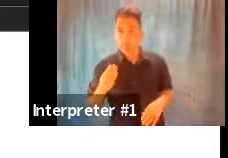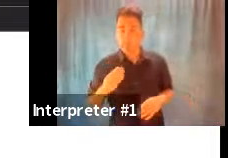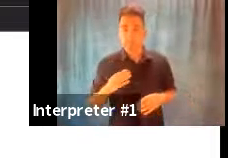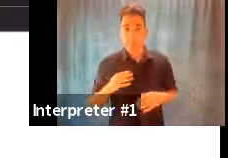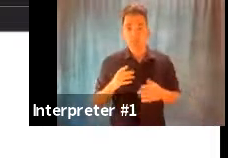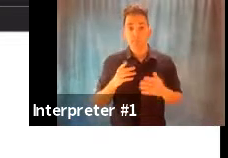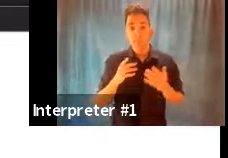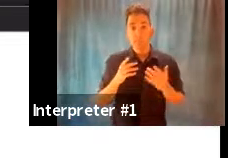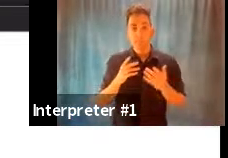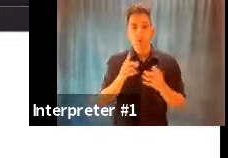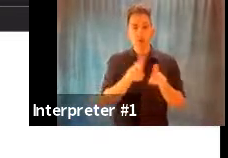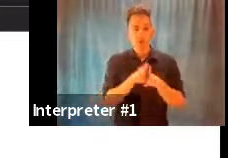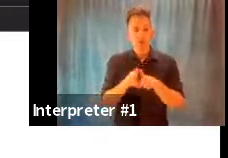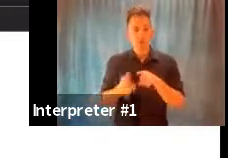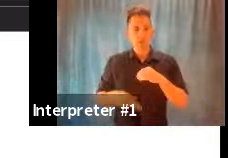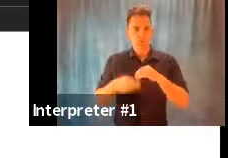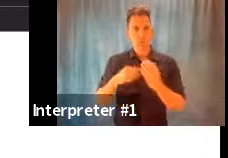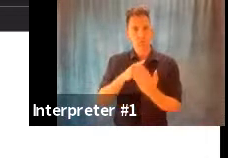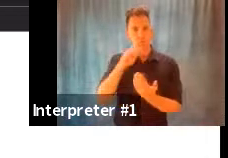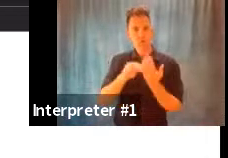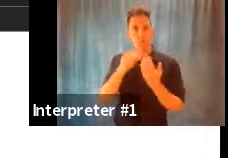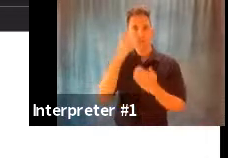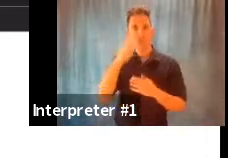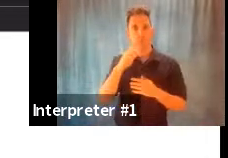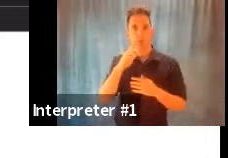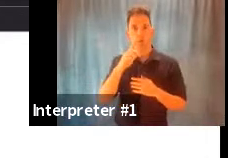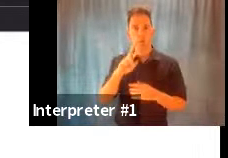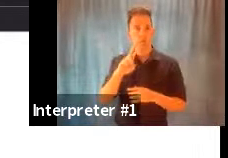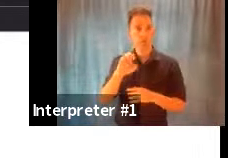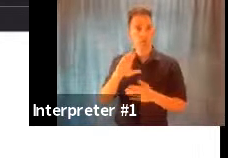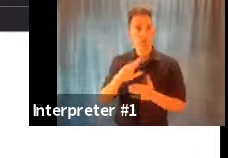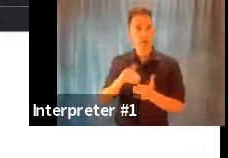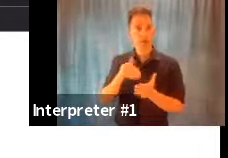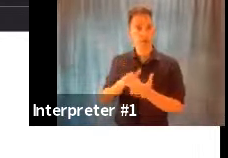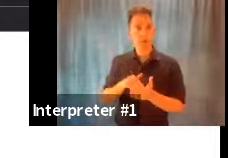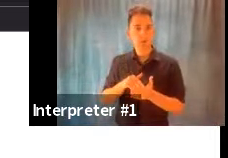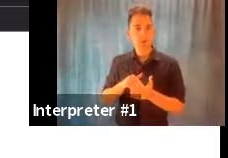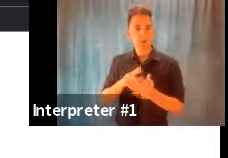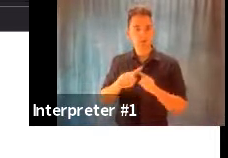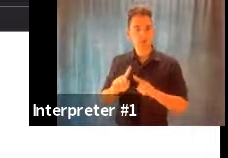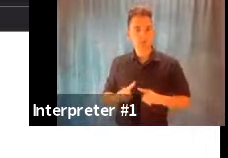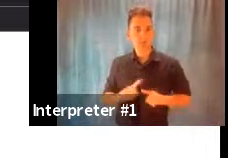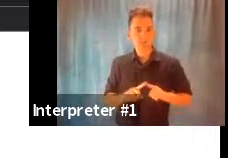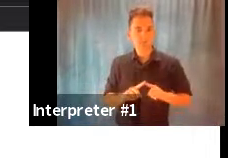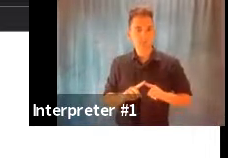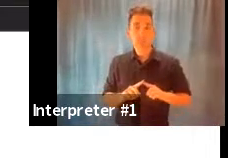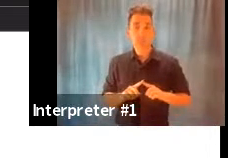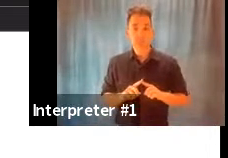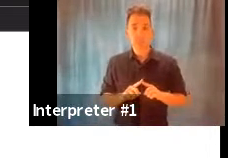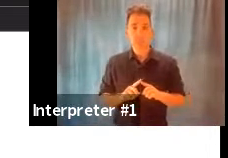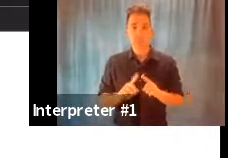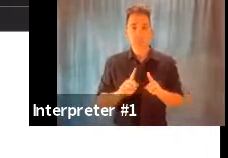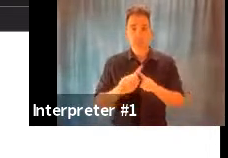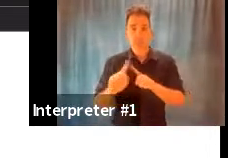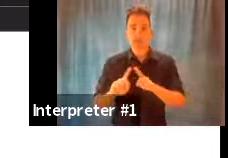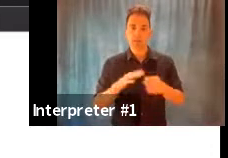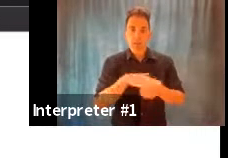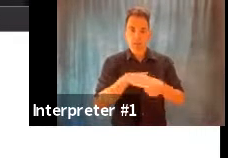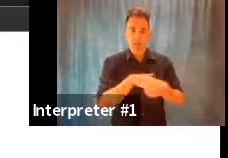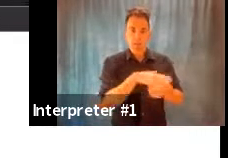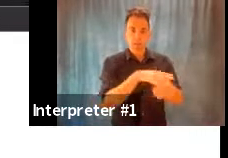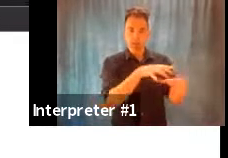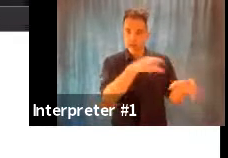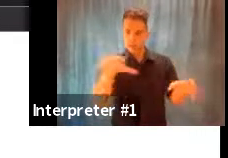and create programming that is focused on variety of different areas to entice more kids to want